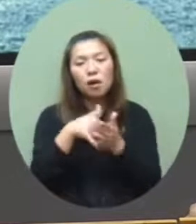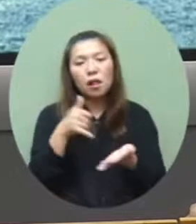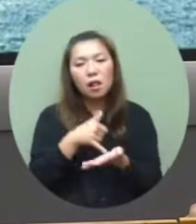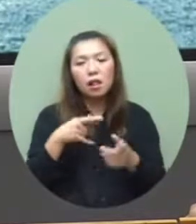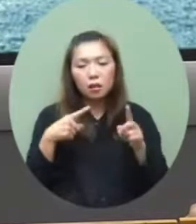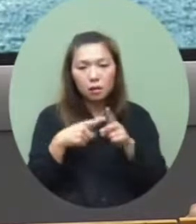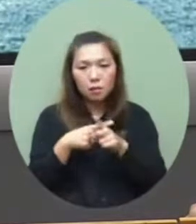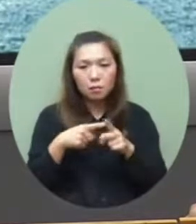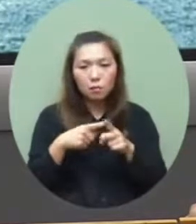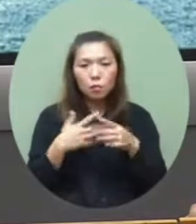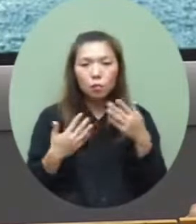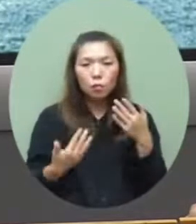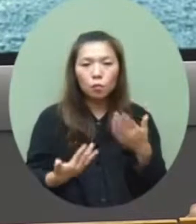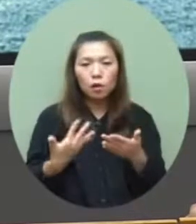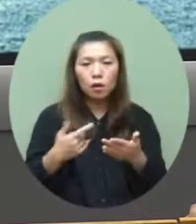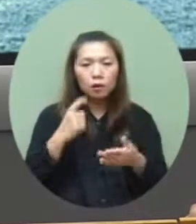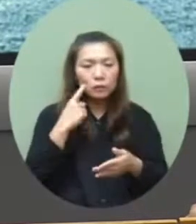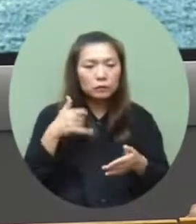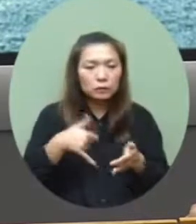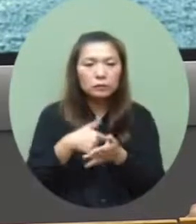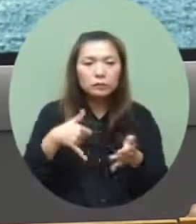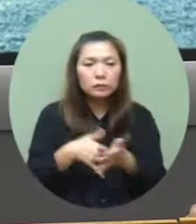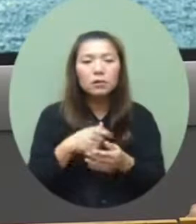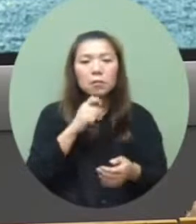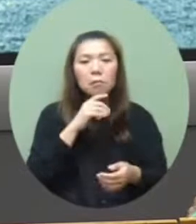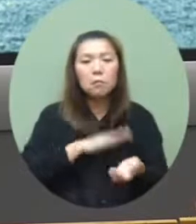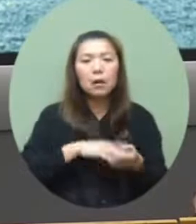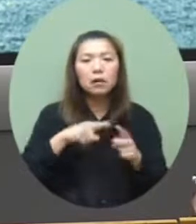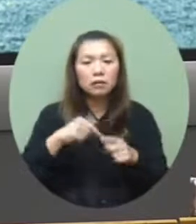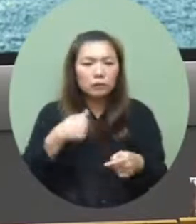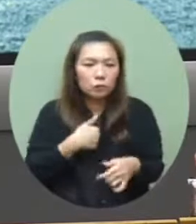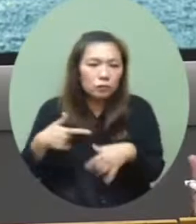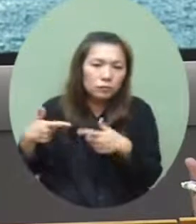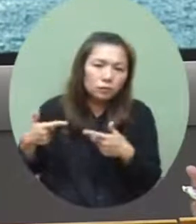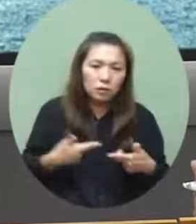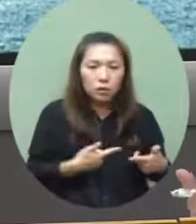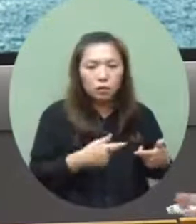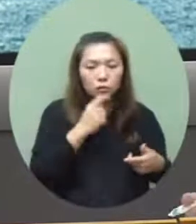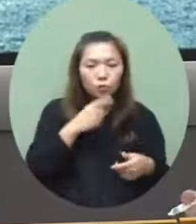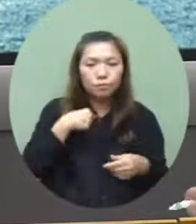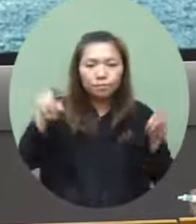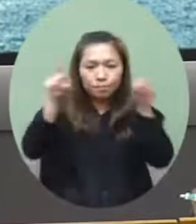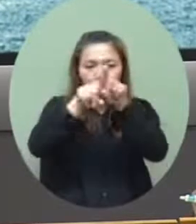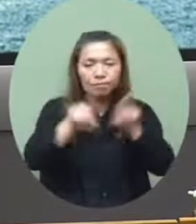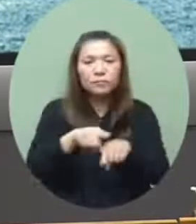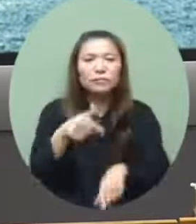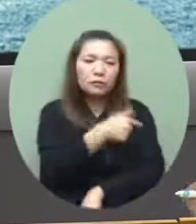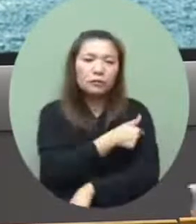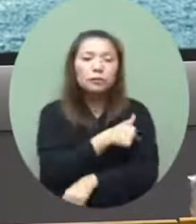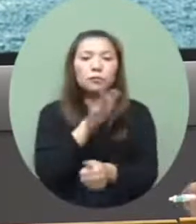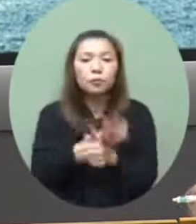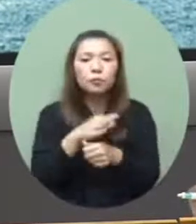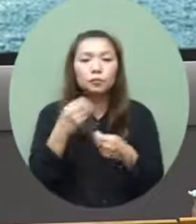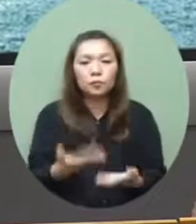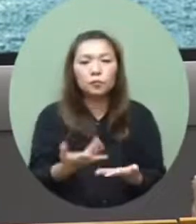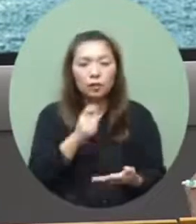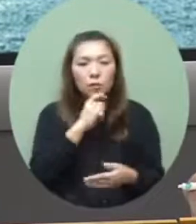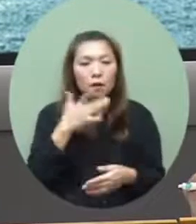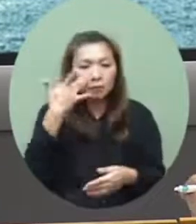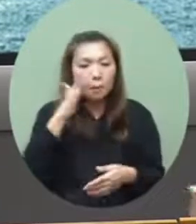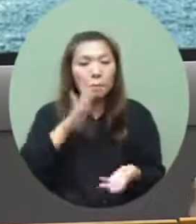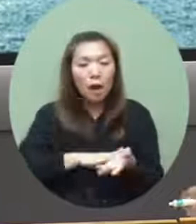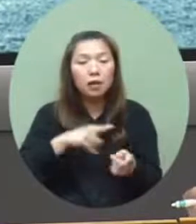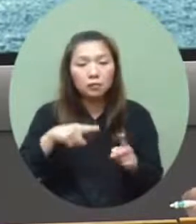And for those with poor immunity or who are